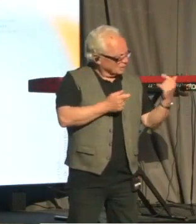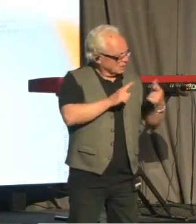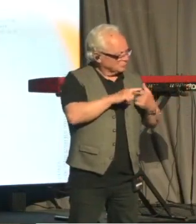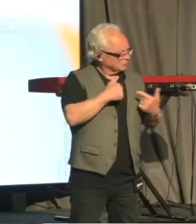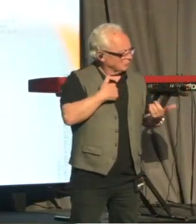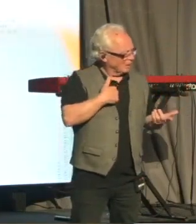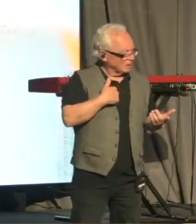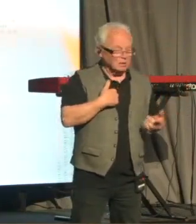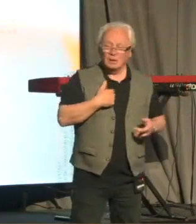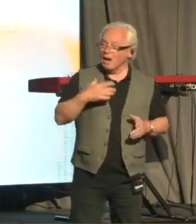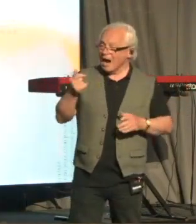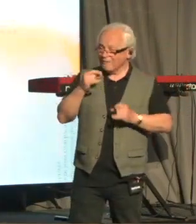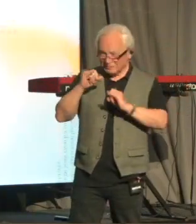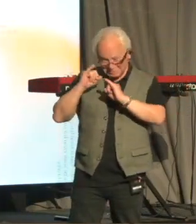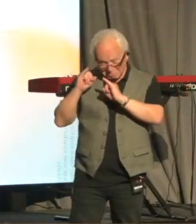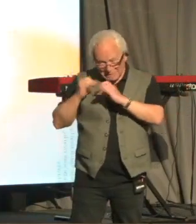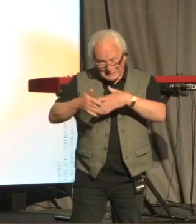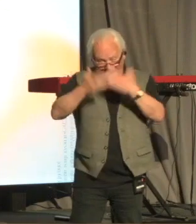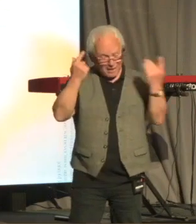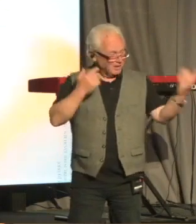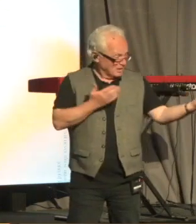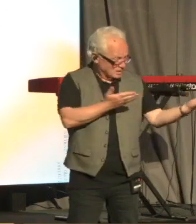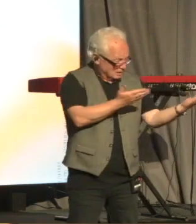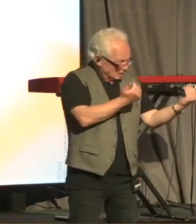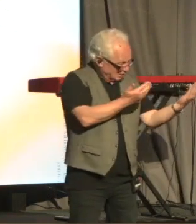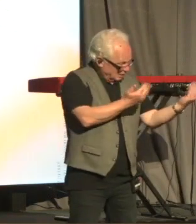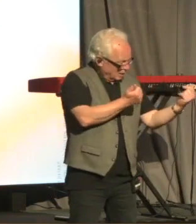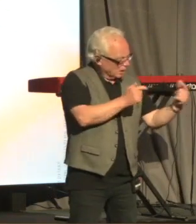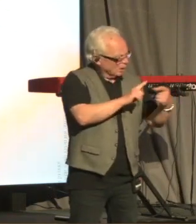to me. Are you having a bad day? Come to me.